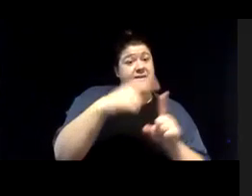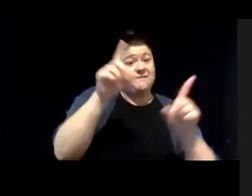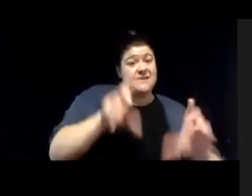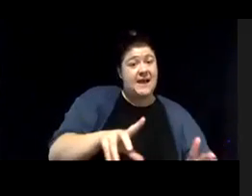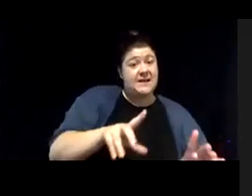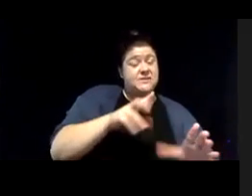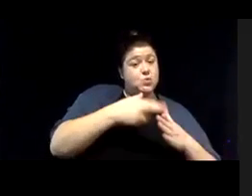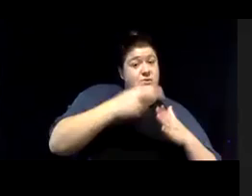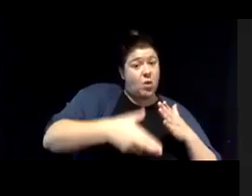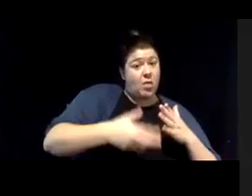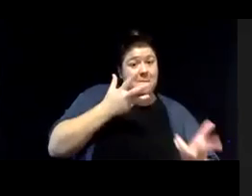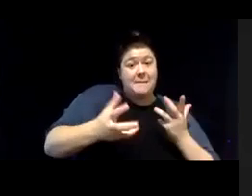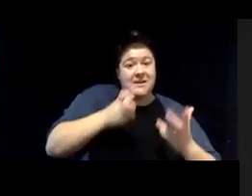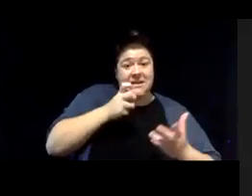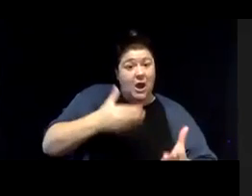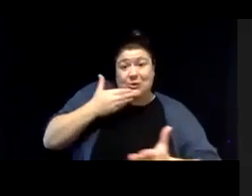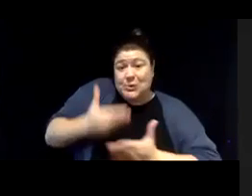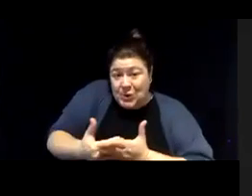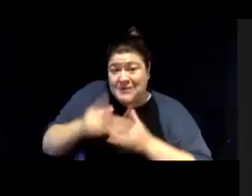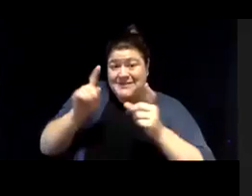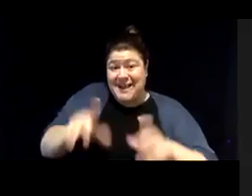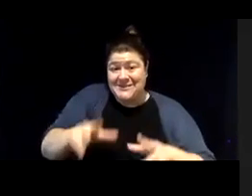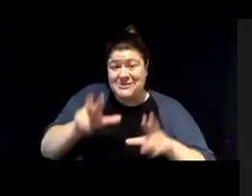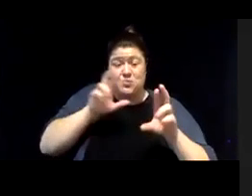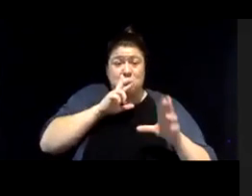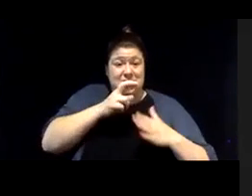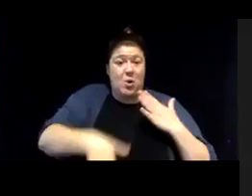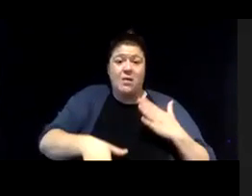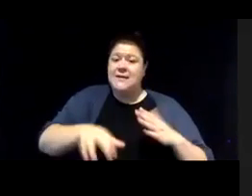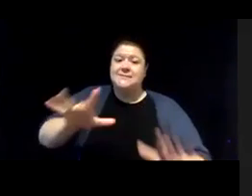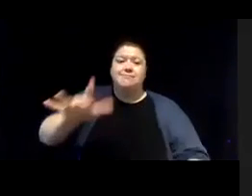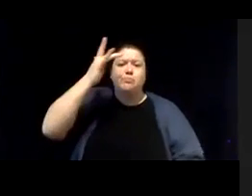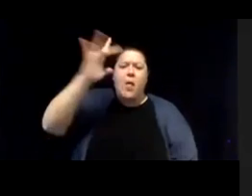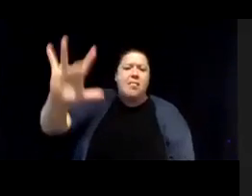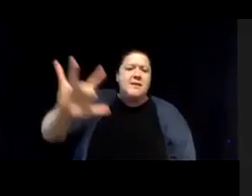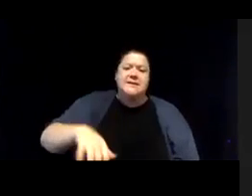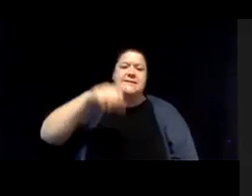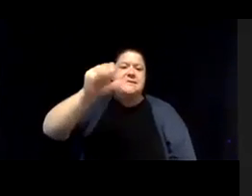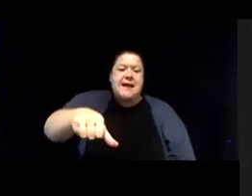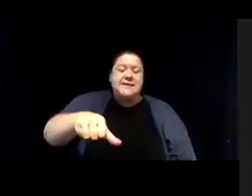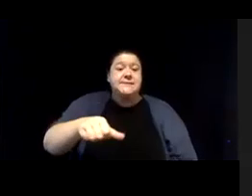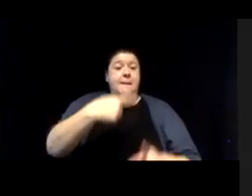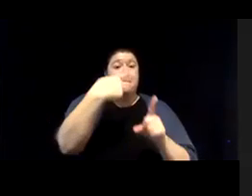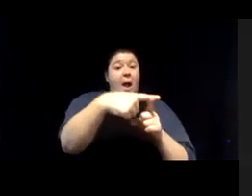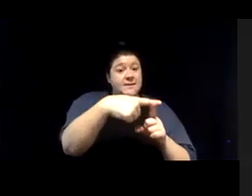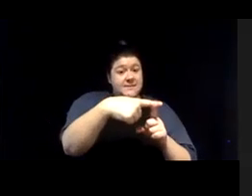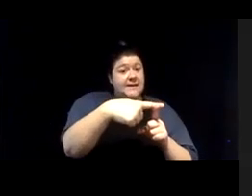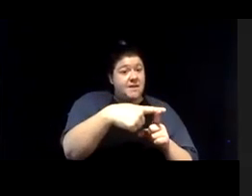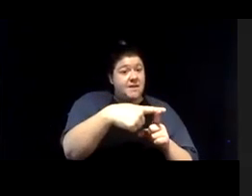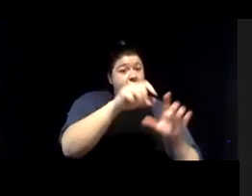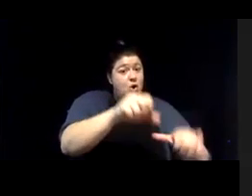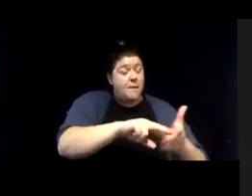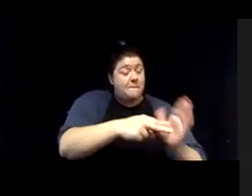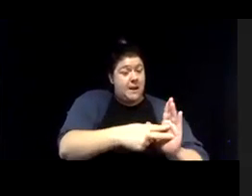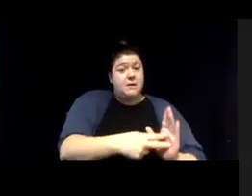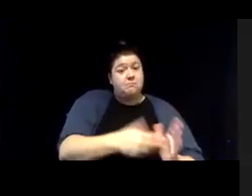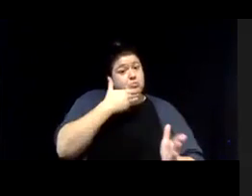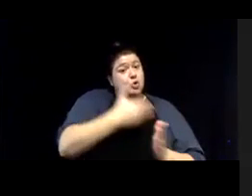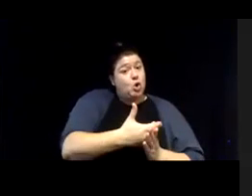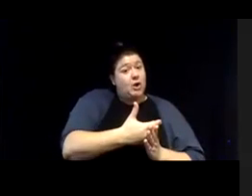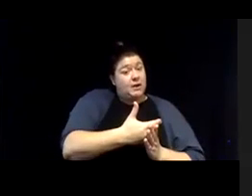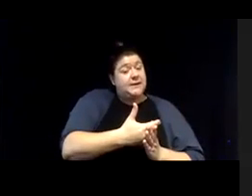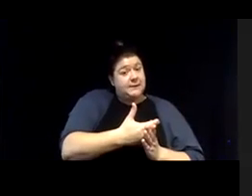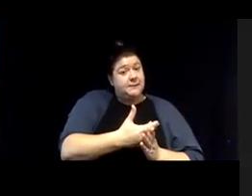result. That's brilliant. That's brilliant. So positive could be, this is a positive thing, right?